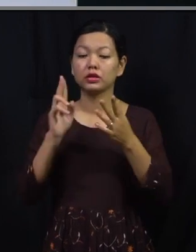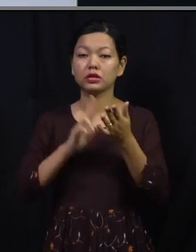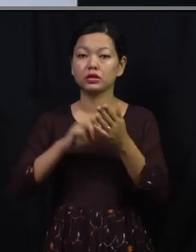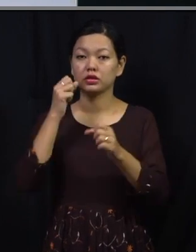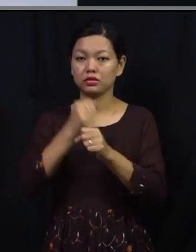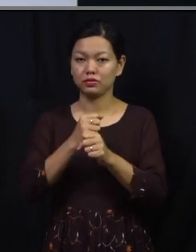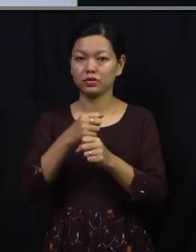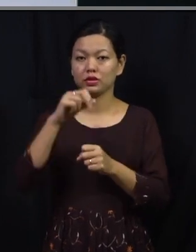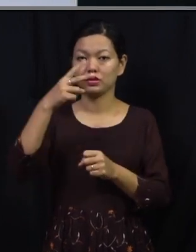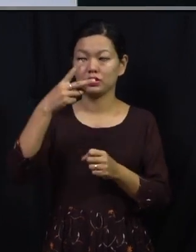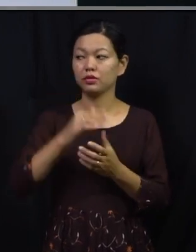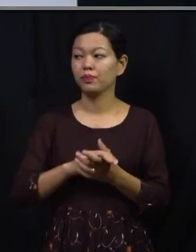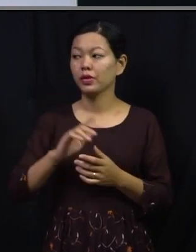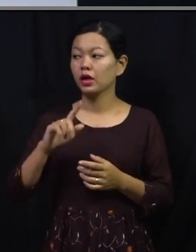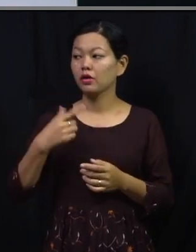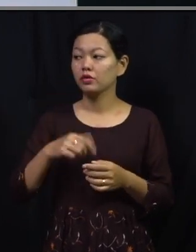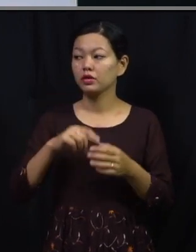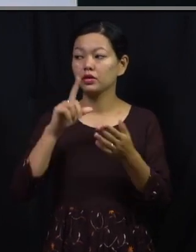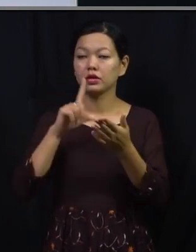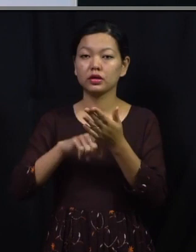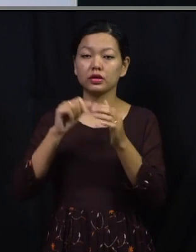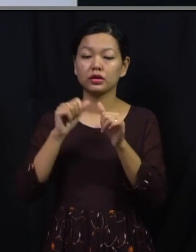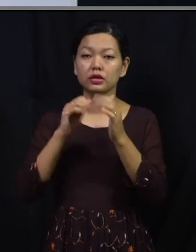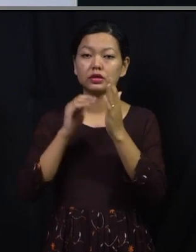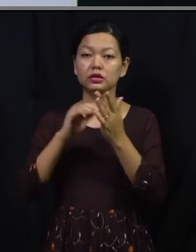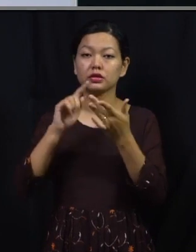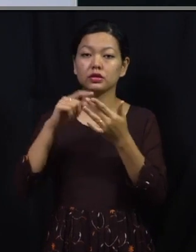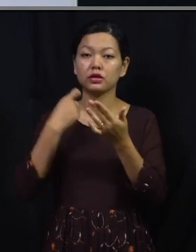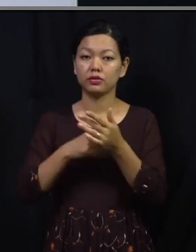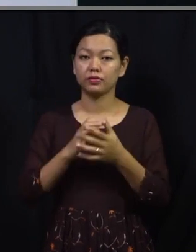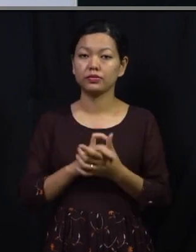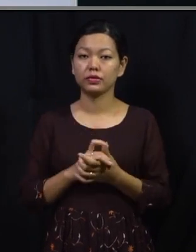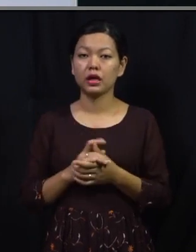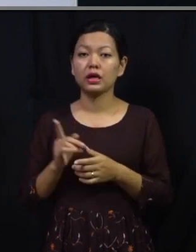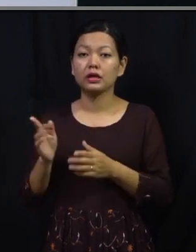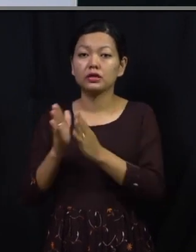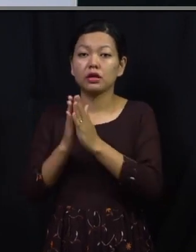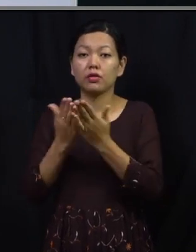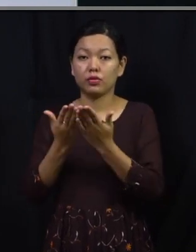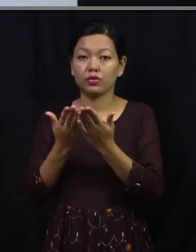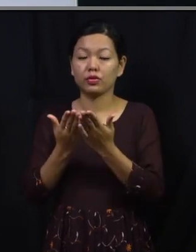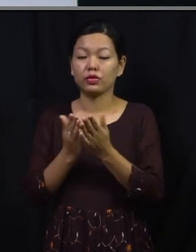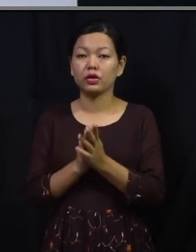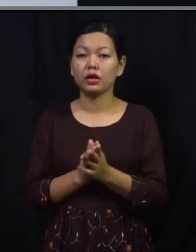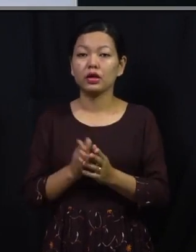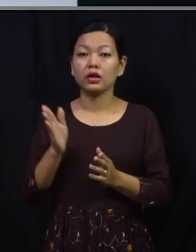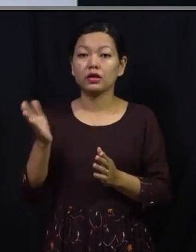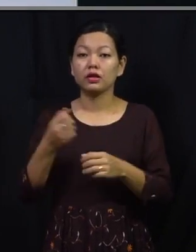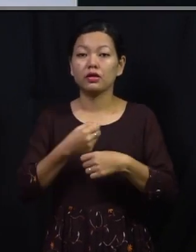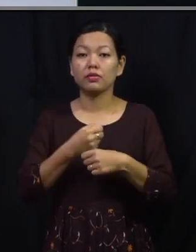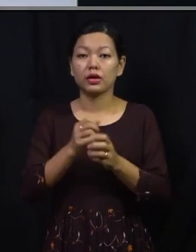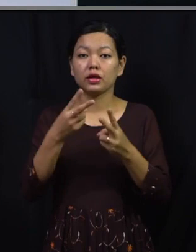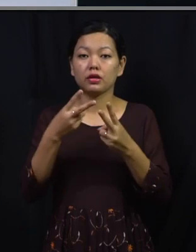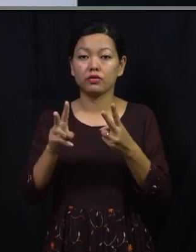we post it to ledger. Okay, so ledger is a book where you classify different